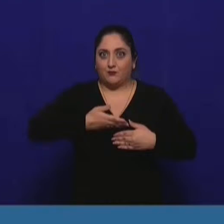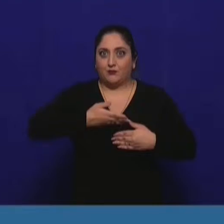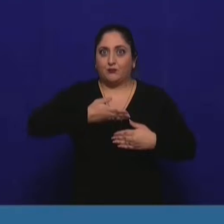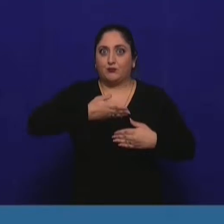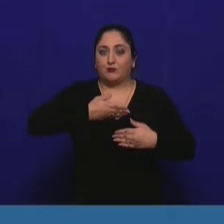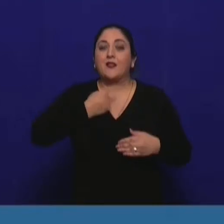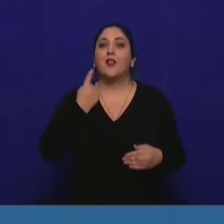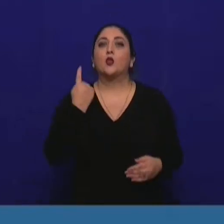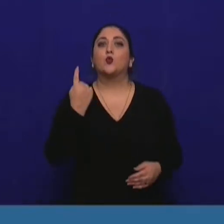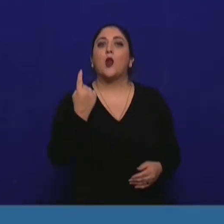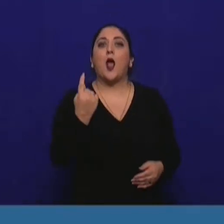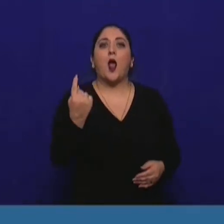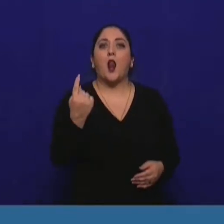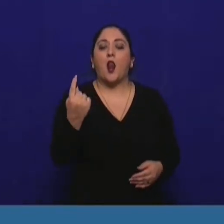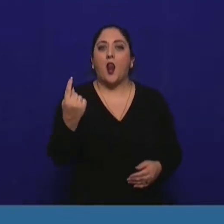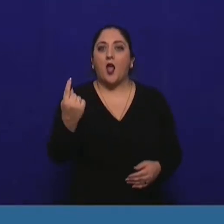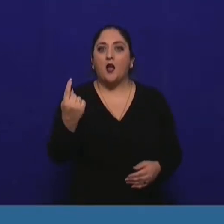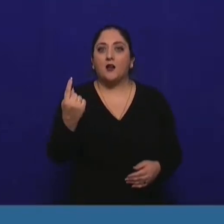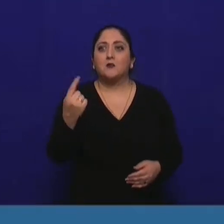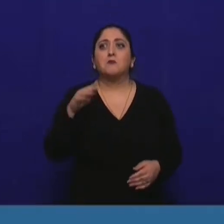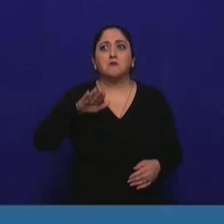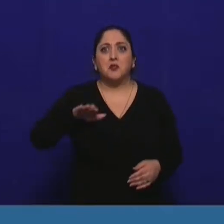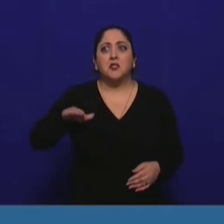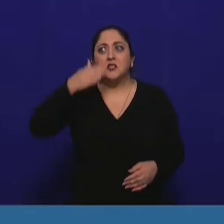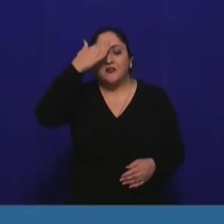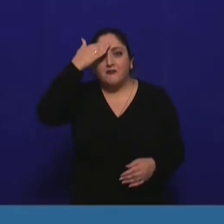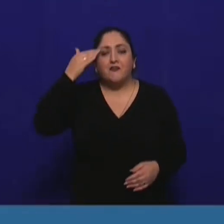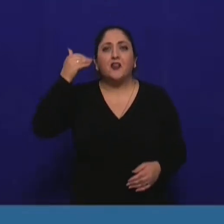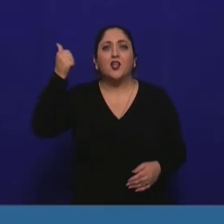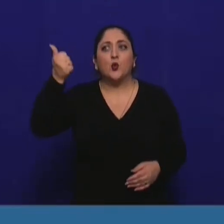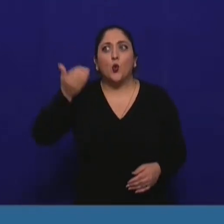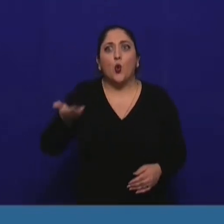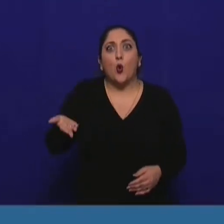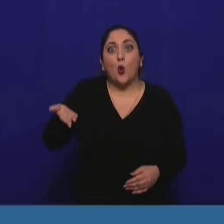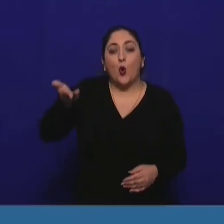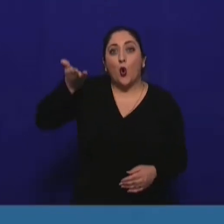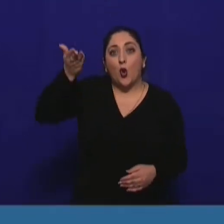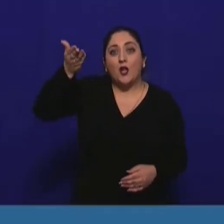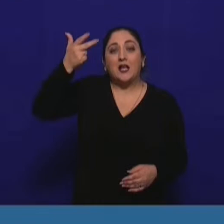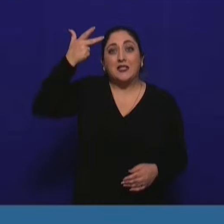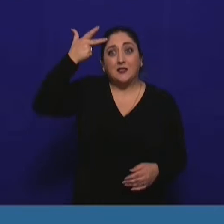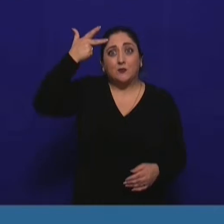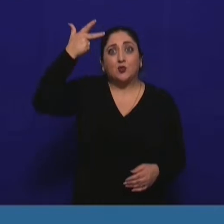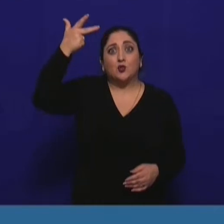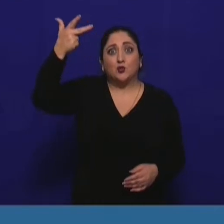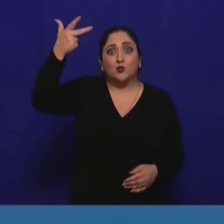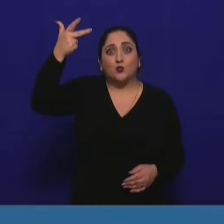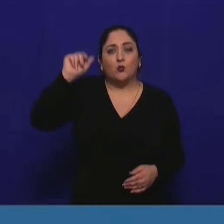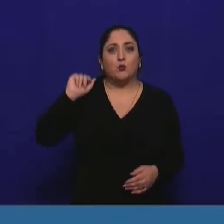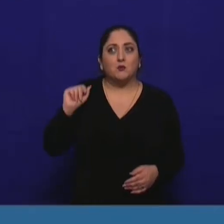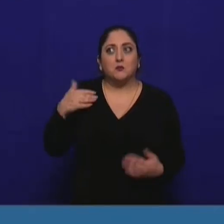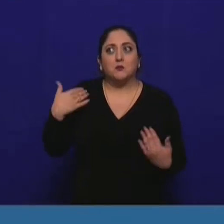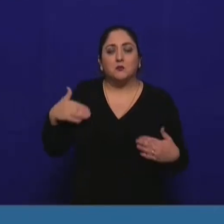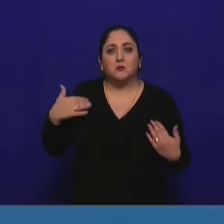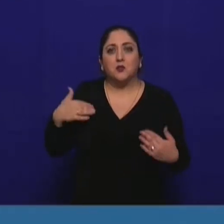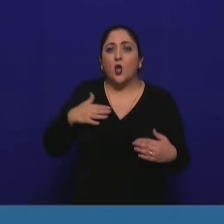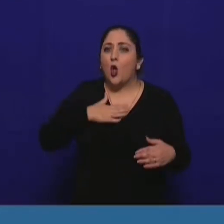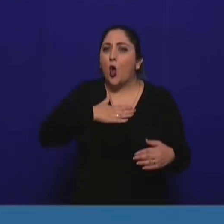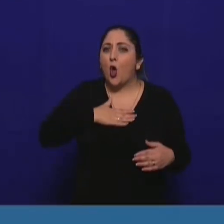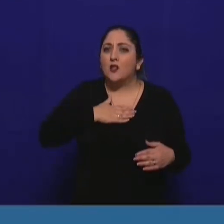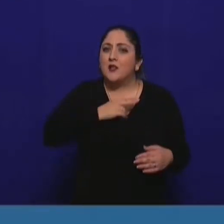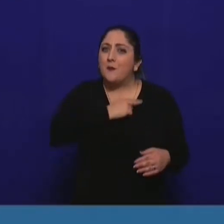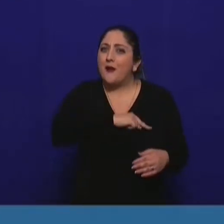l-immunità naturali minn persuni li kellhom il-virus u fiequ kienet għolja sa 8 xhur, sar analiżi fuq in-nies Maltin li fieqhom